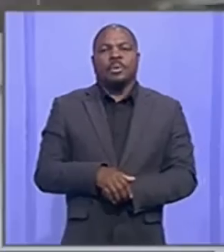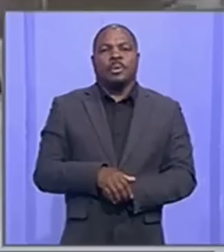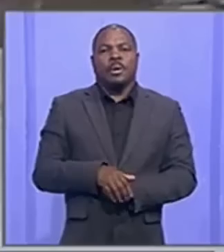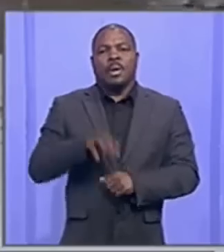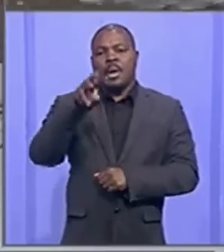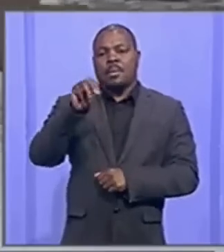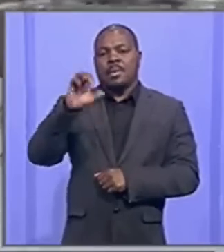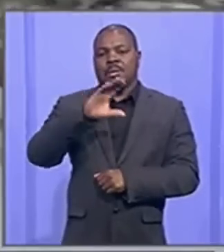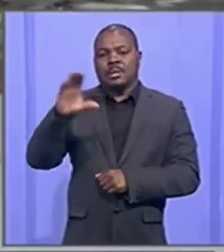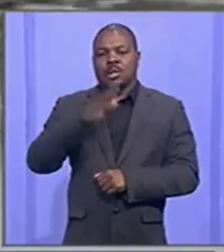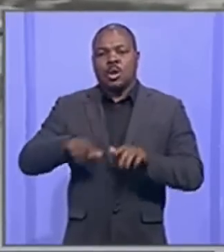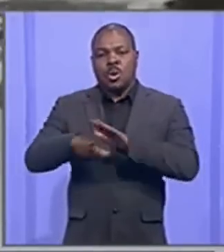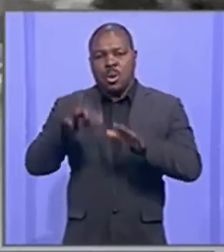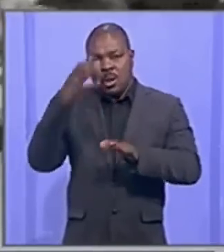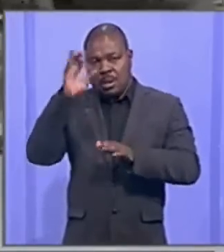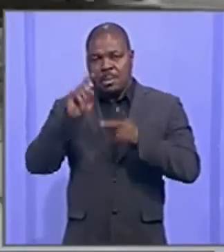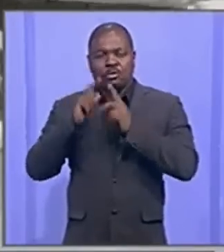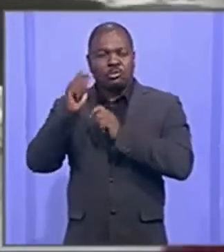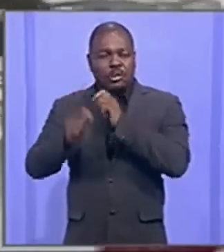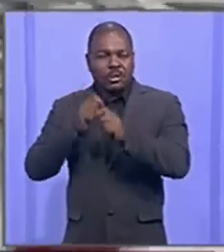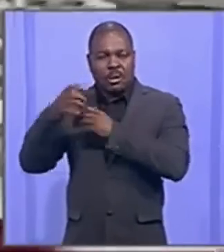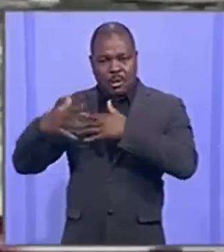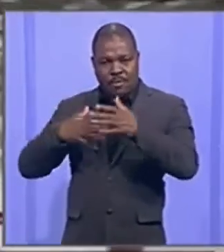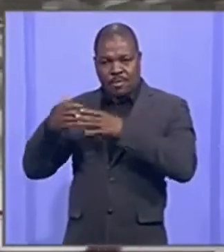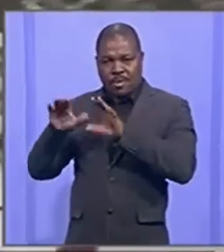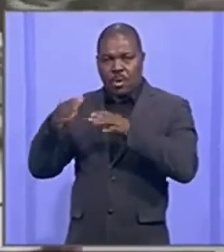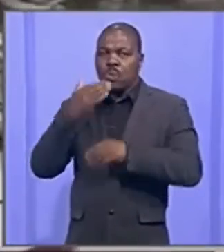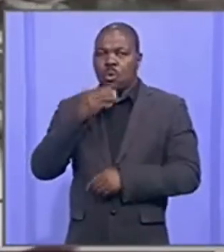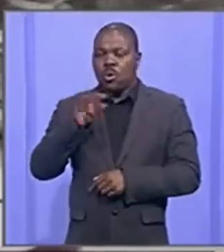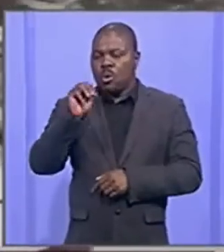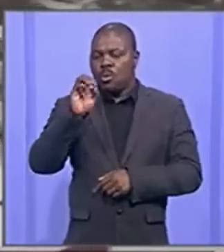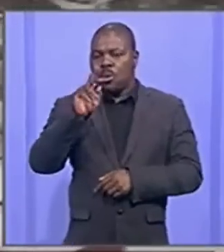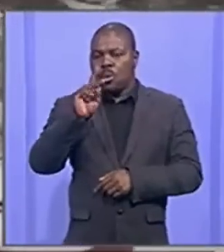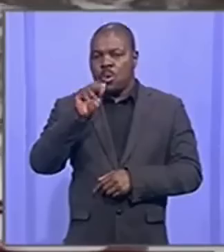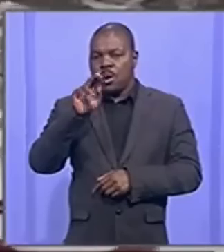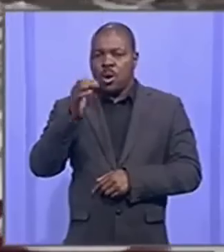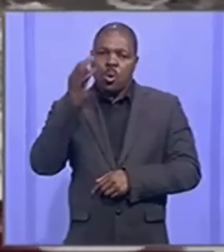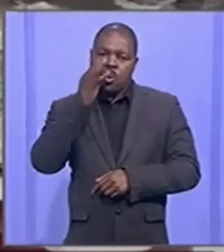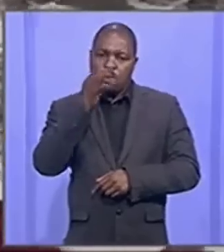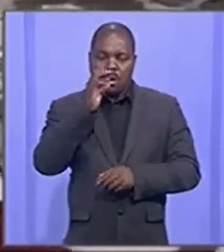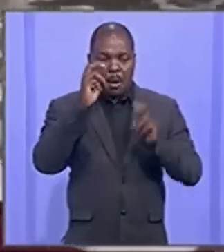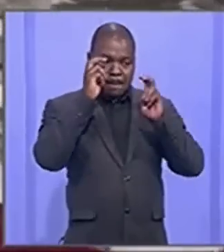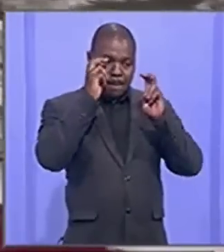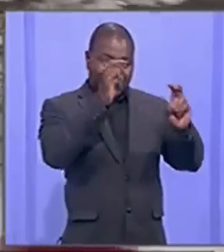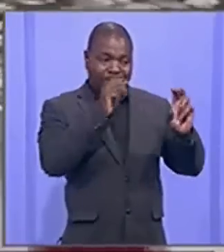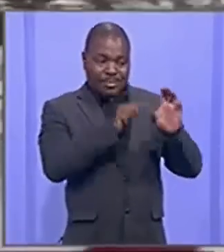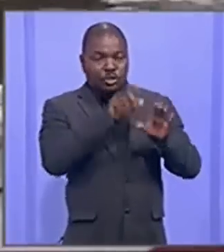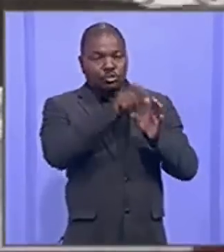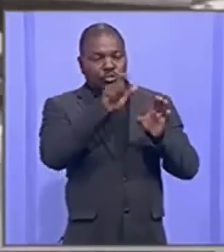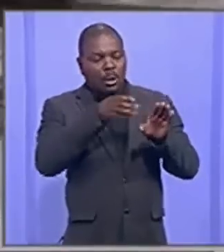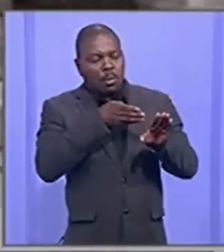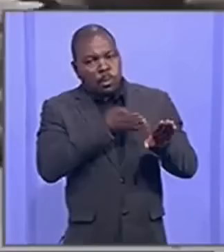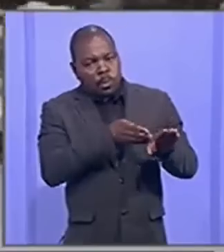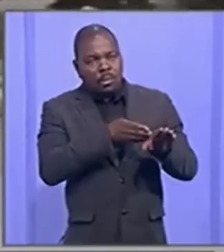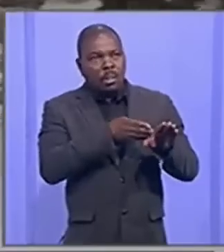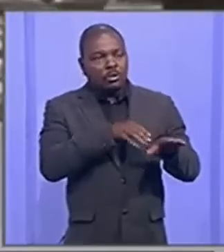Molekgotlapetiši wa kgoro ya pušotirišano merero ya magoši le bodulo Saki Mokoena o re pese yeo e bego e nameditše barutwana e be e kgakgetše ka